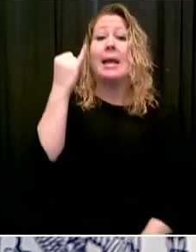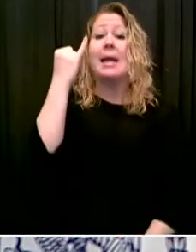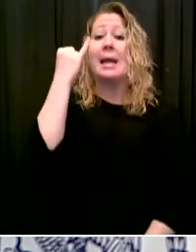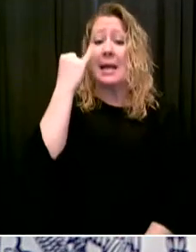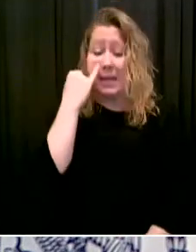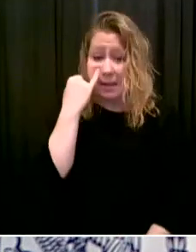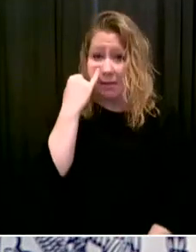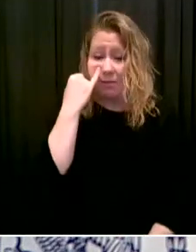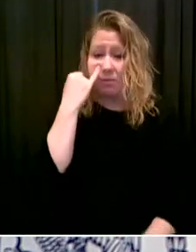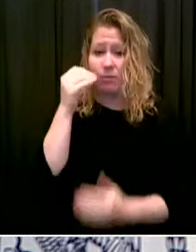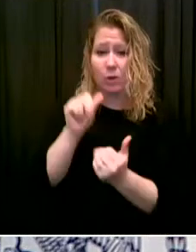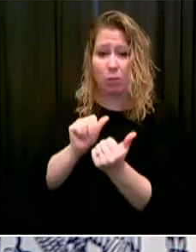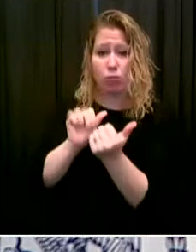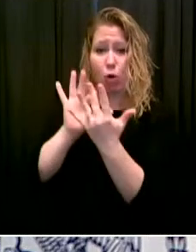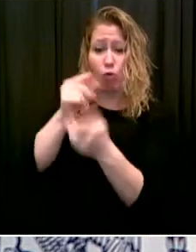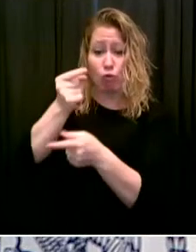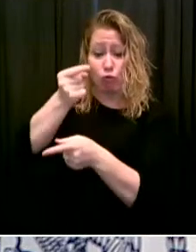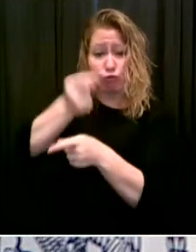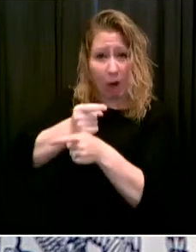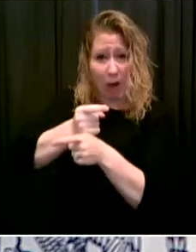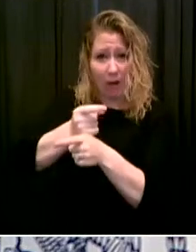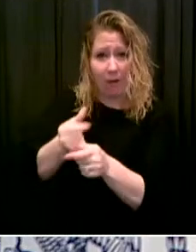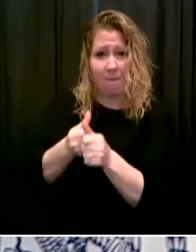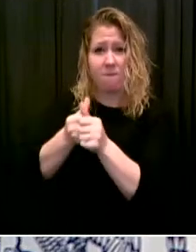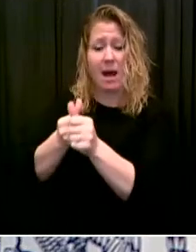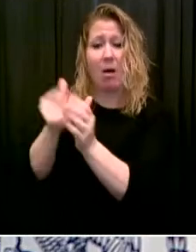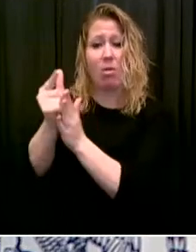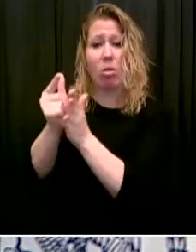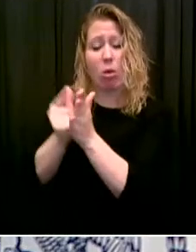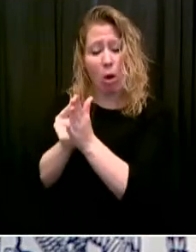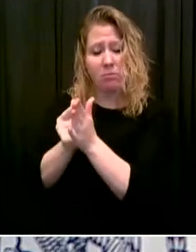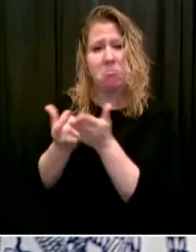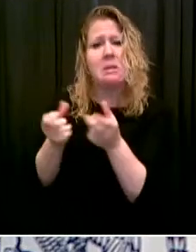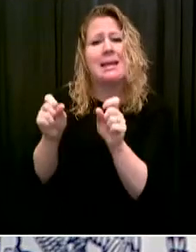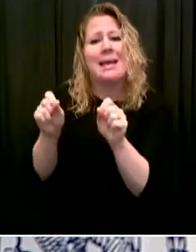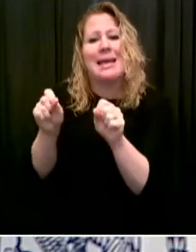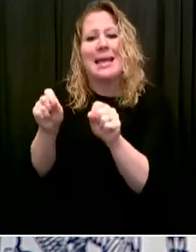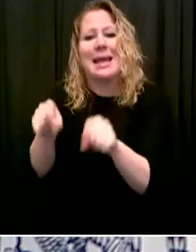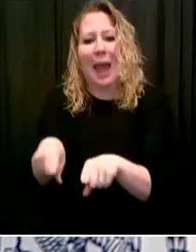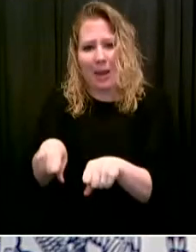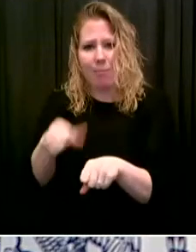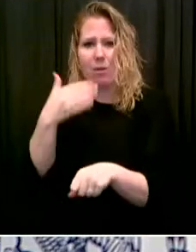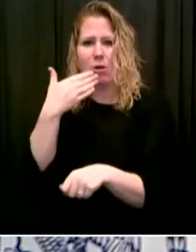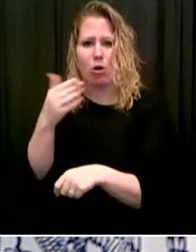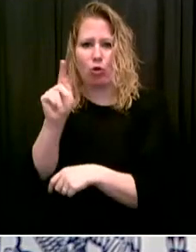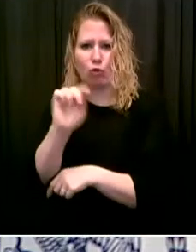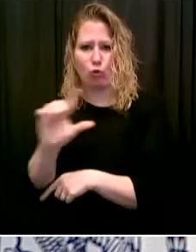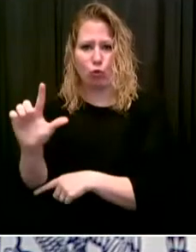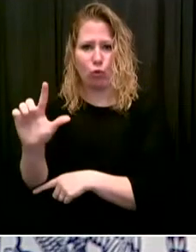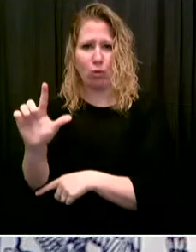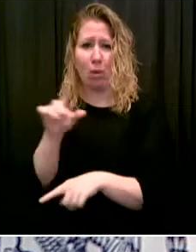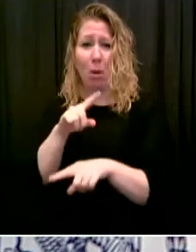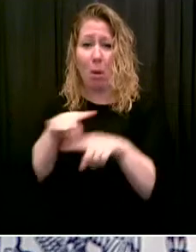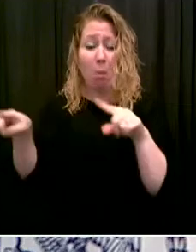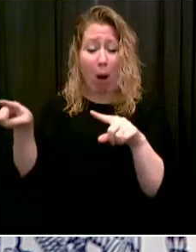use sparingly. So I really think it's important to be fair to what he has said historically on